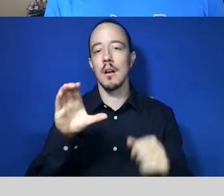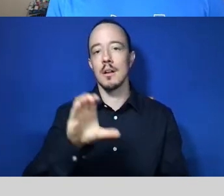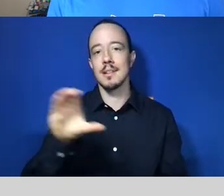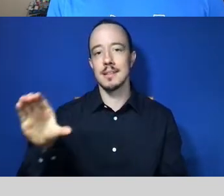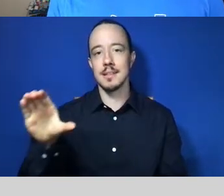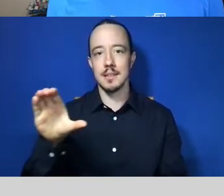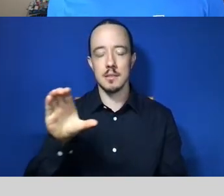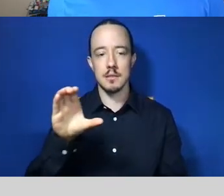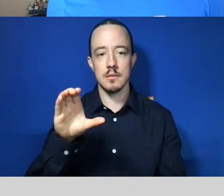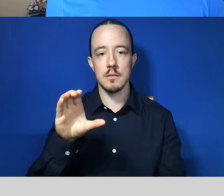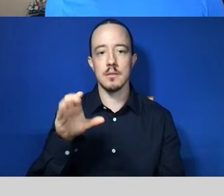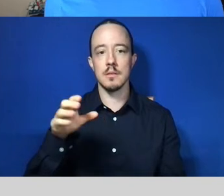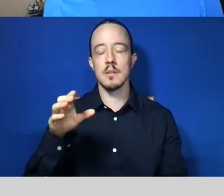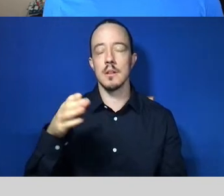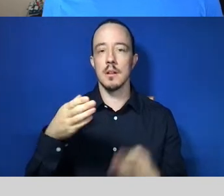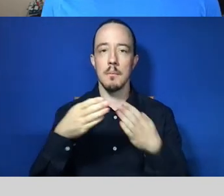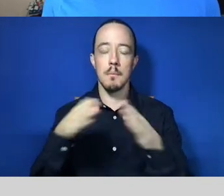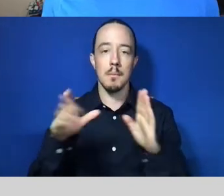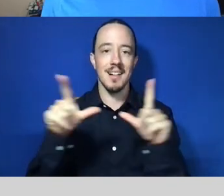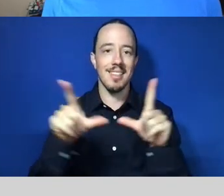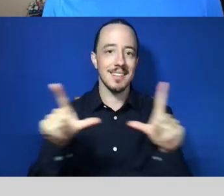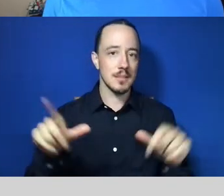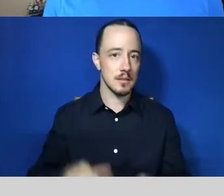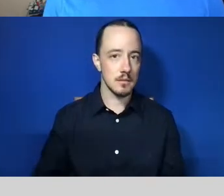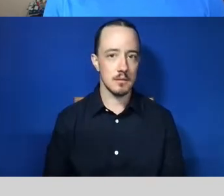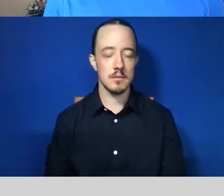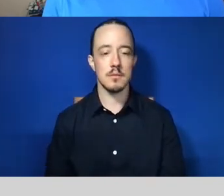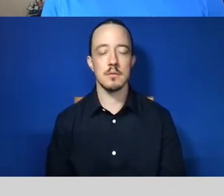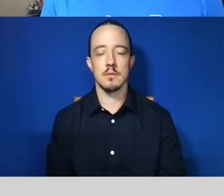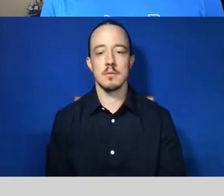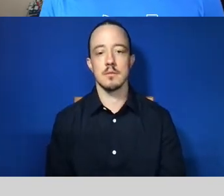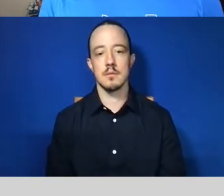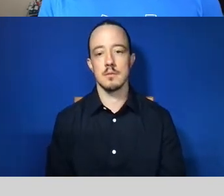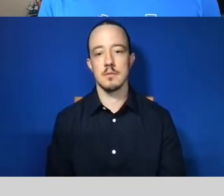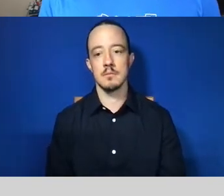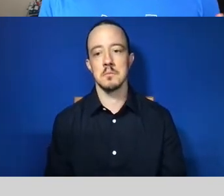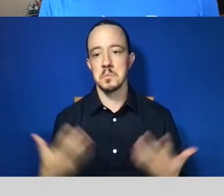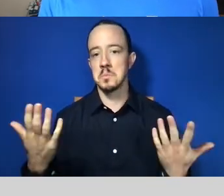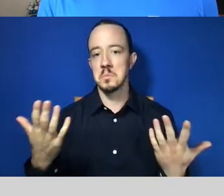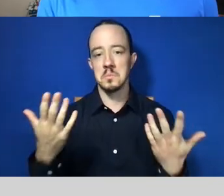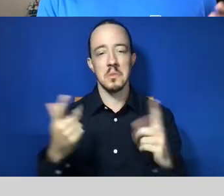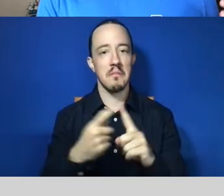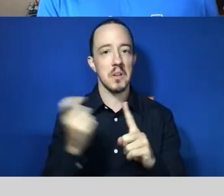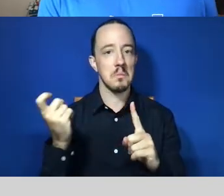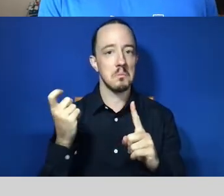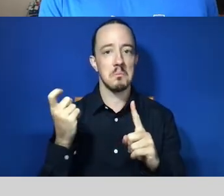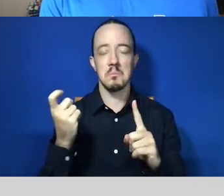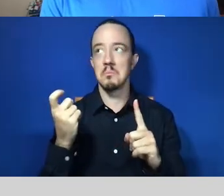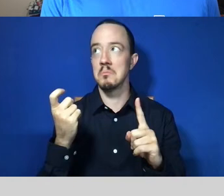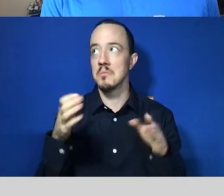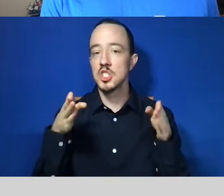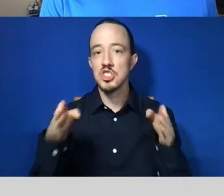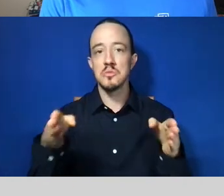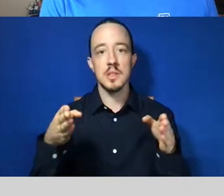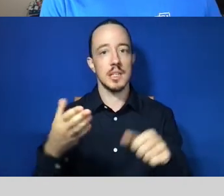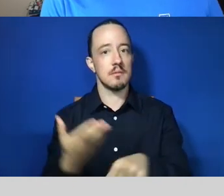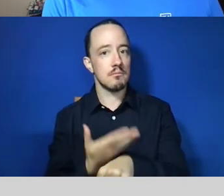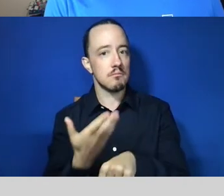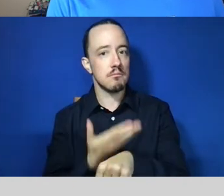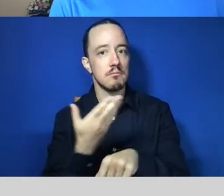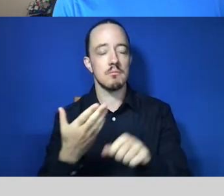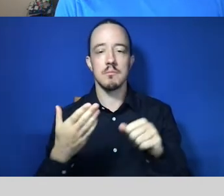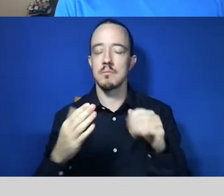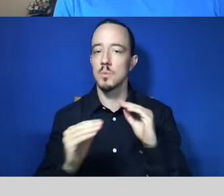you under a Creative Commons or public domain license. And it can be from anything from